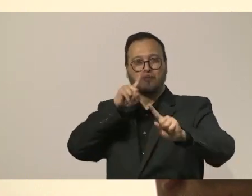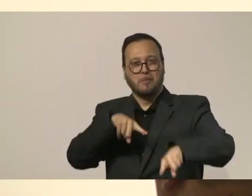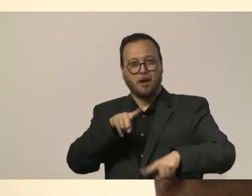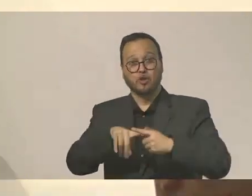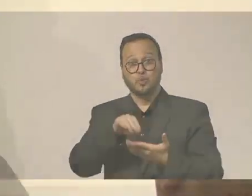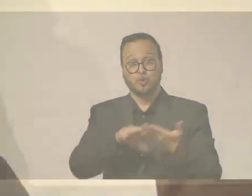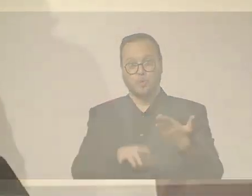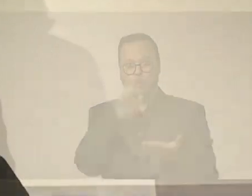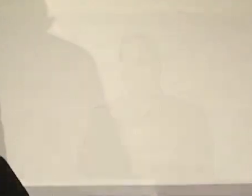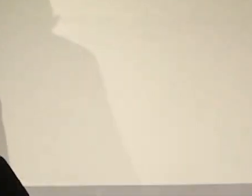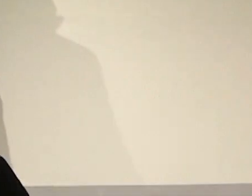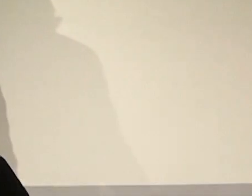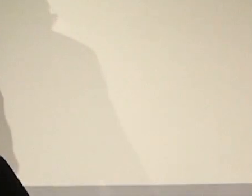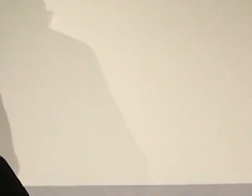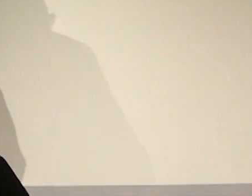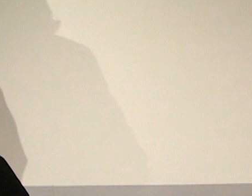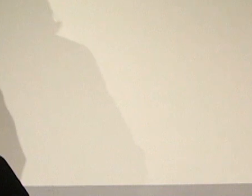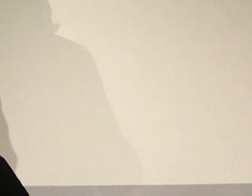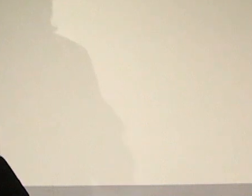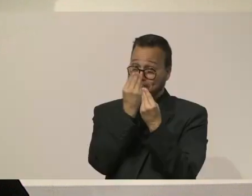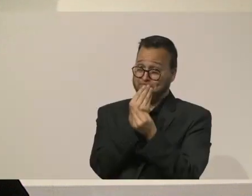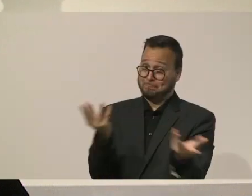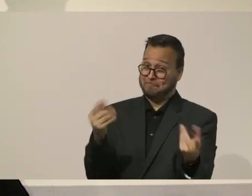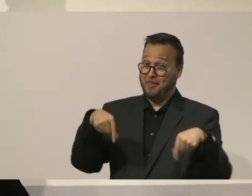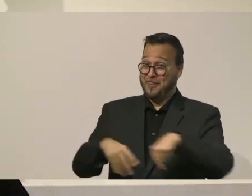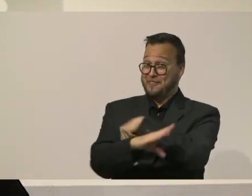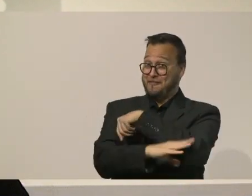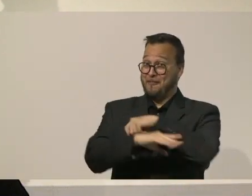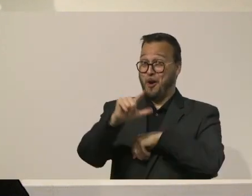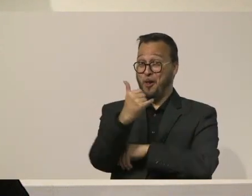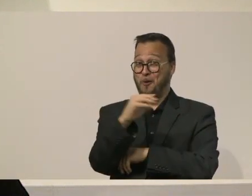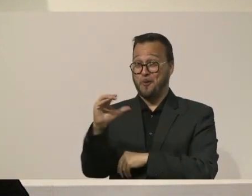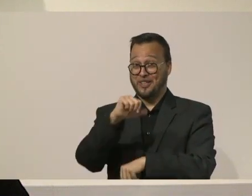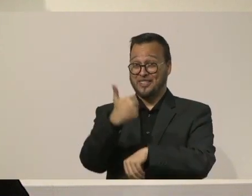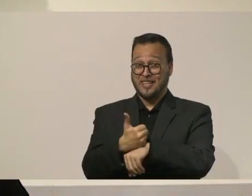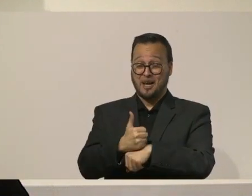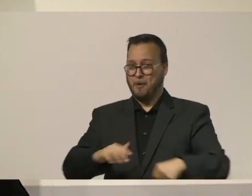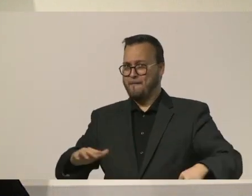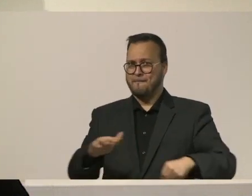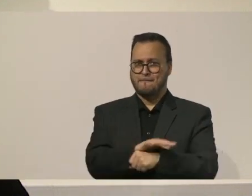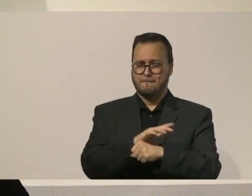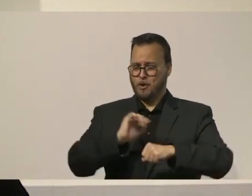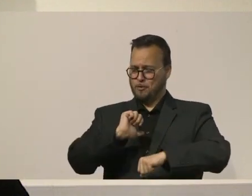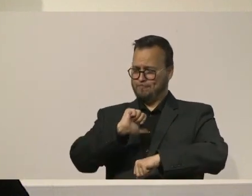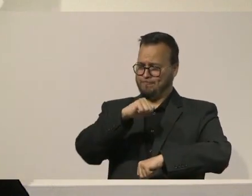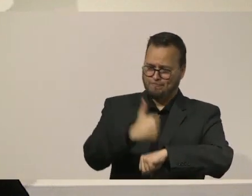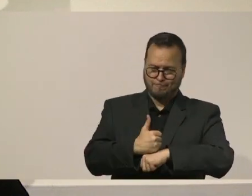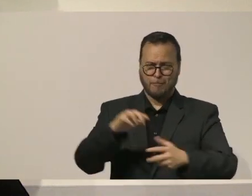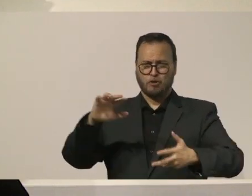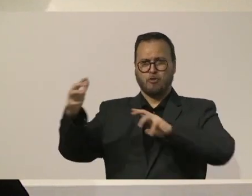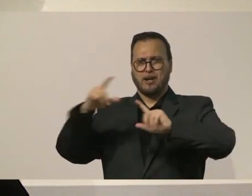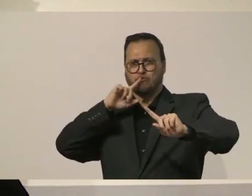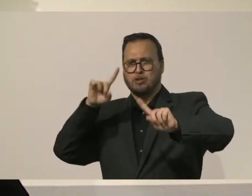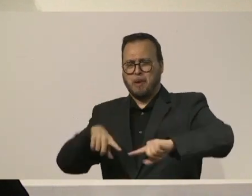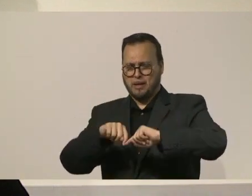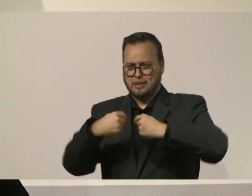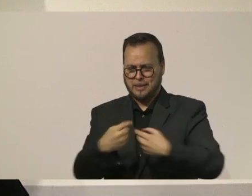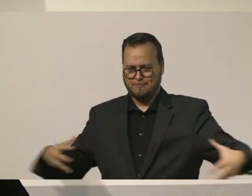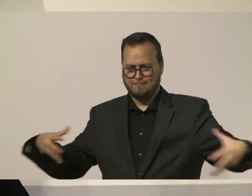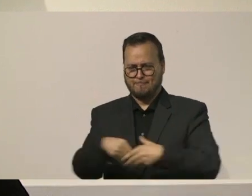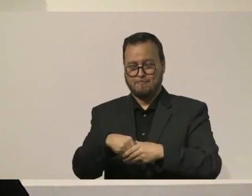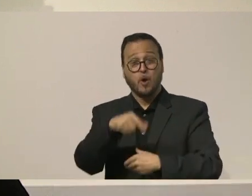to announce that this fall, LaGuardia instituted a full-blown crisis response team comprised of